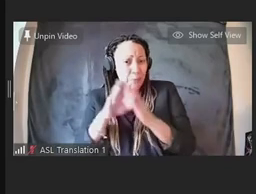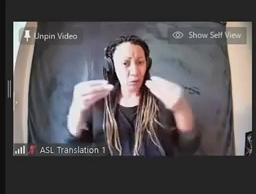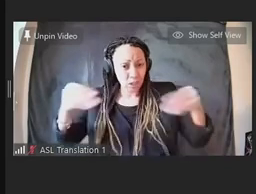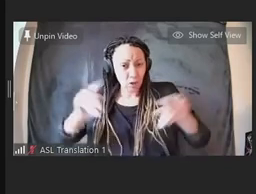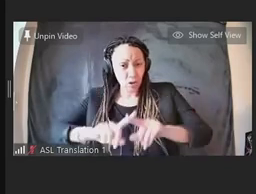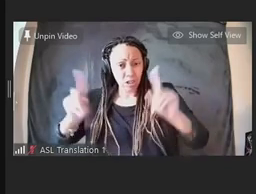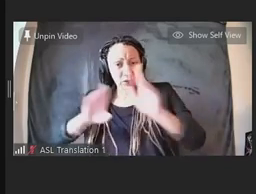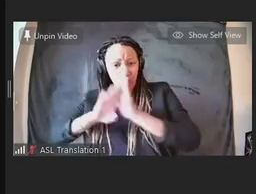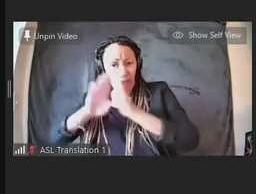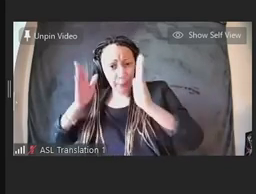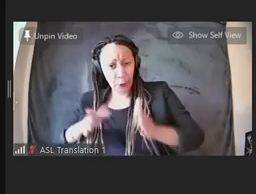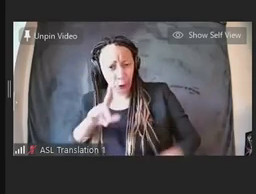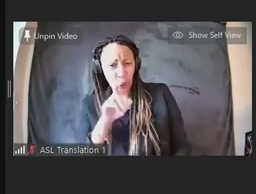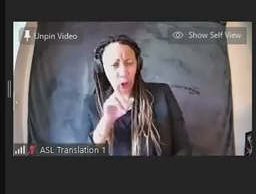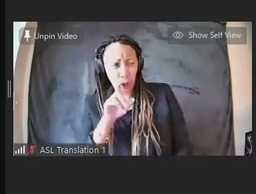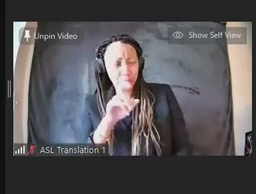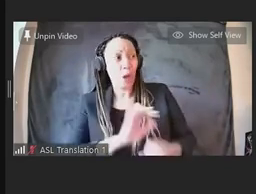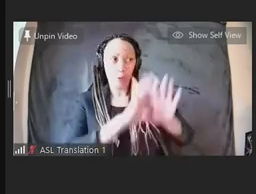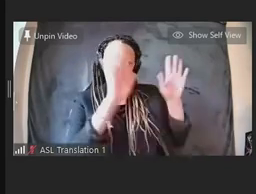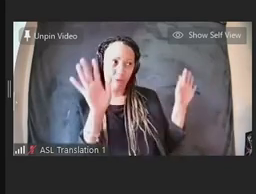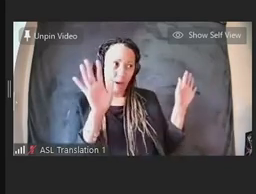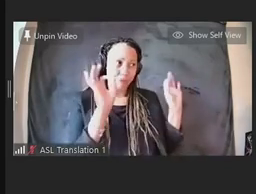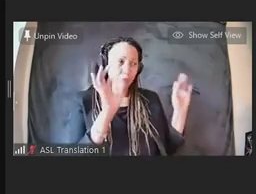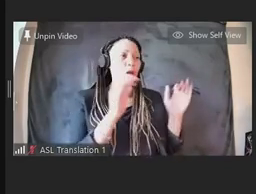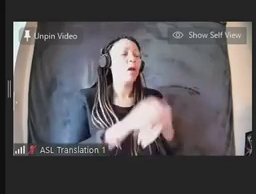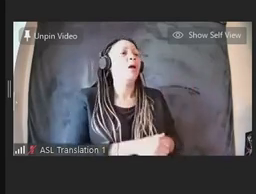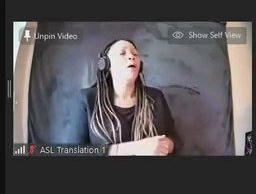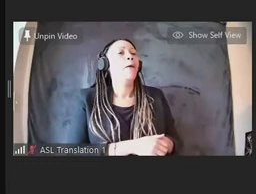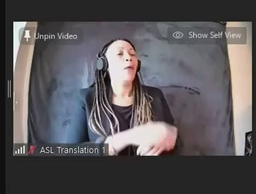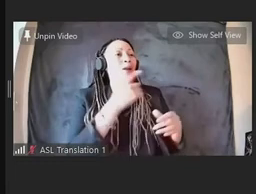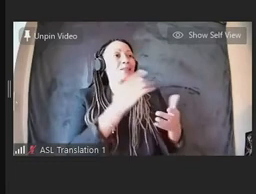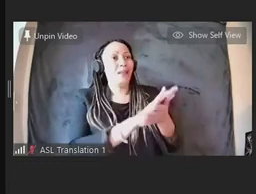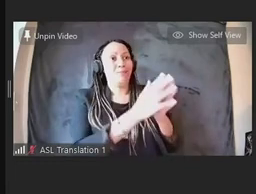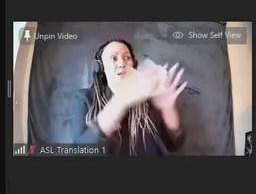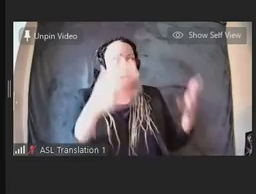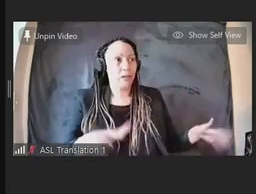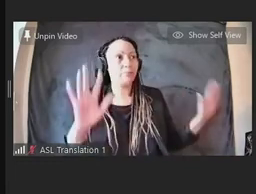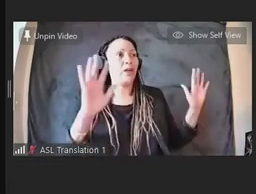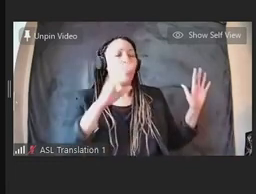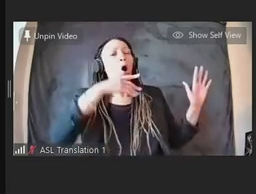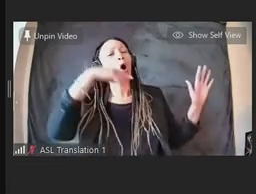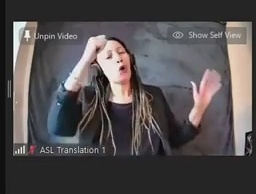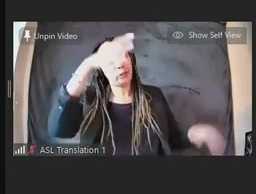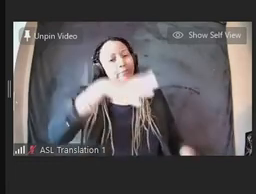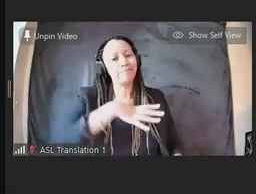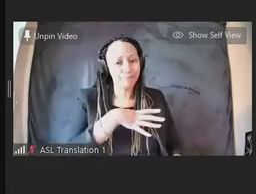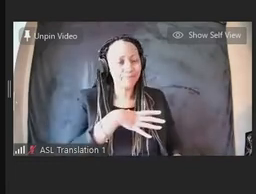developer? Let me clarify for you. When I say they're done, I say in a sense they are older gentlemen.